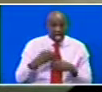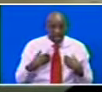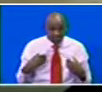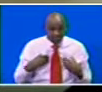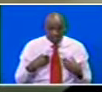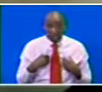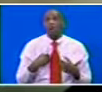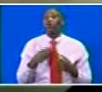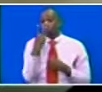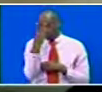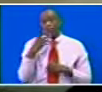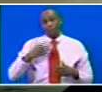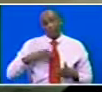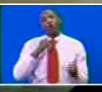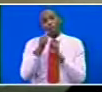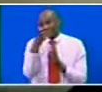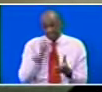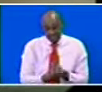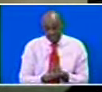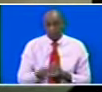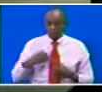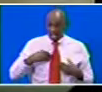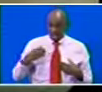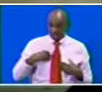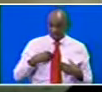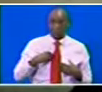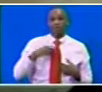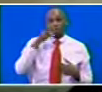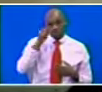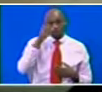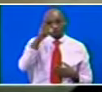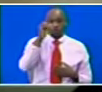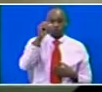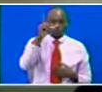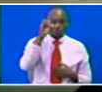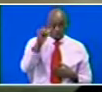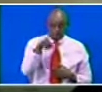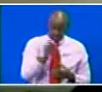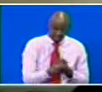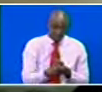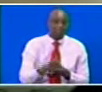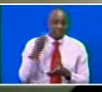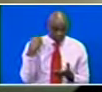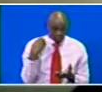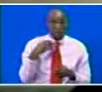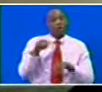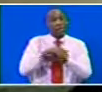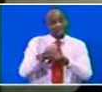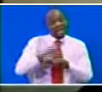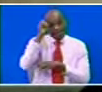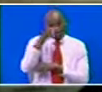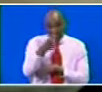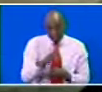is between two political heavyweights. One is Ruben Dola, a former Makadara member of parliament, who is also a